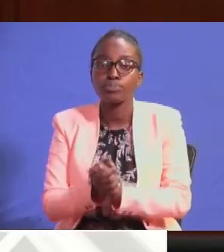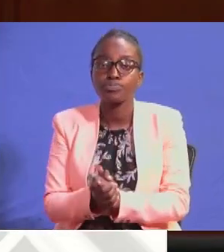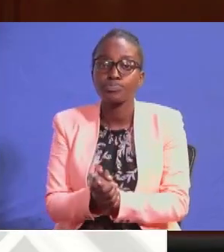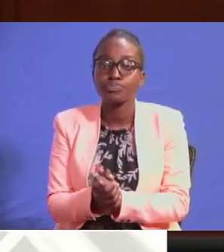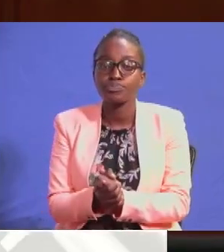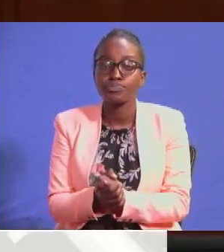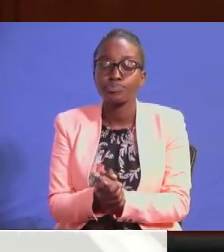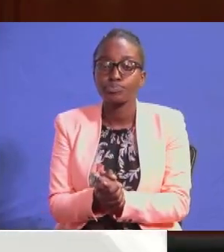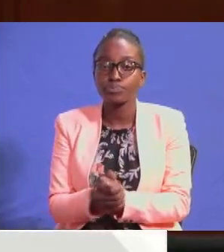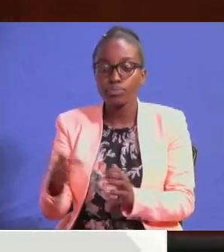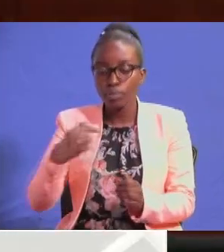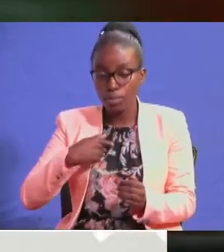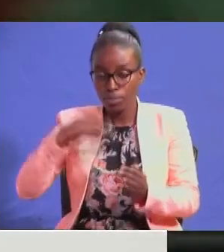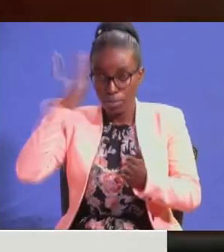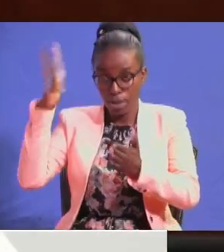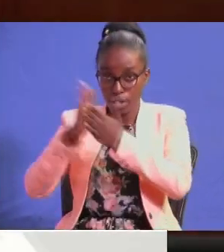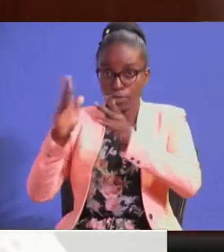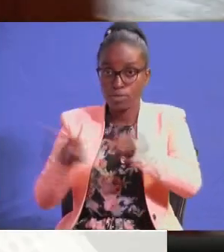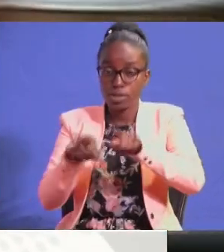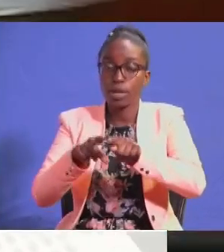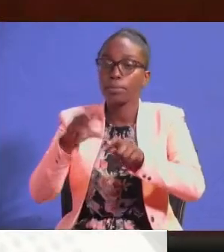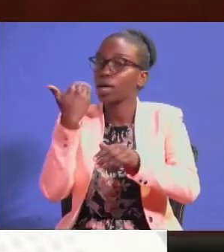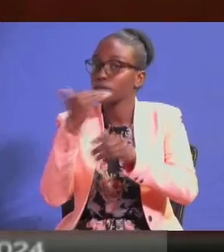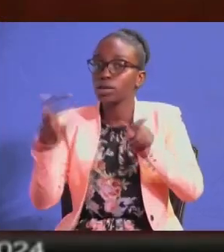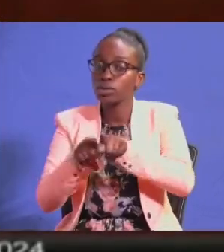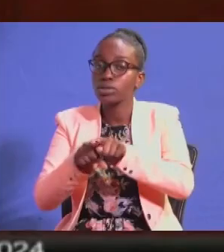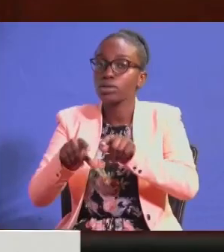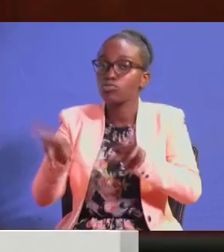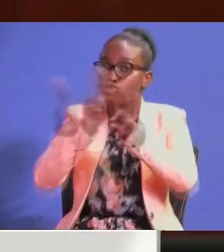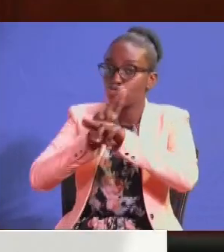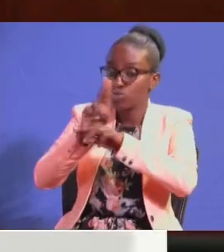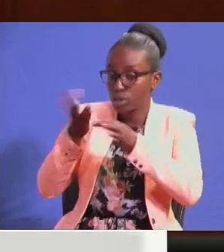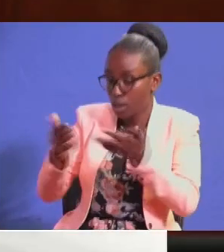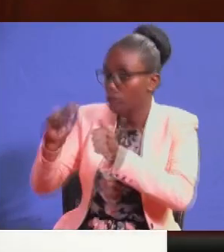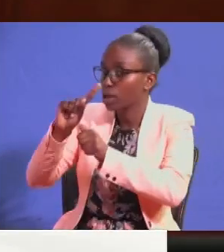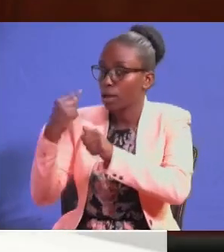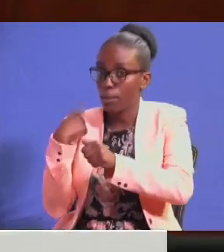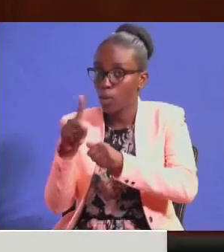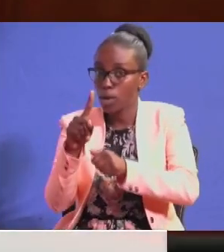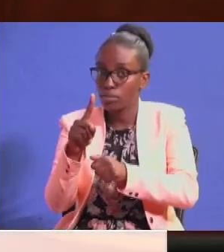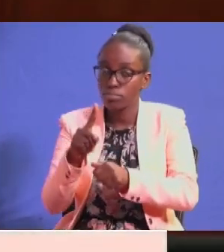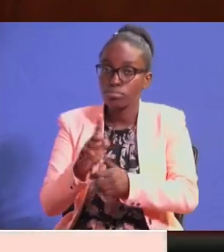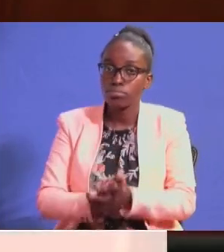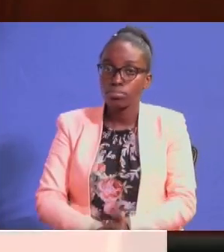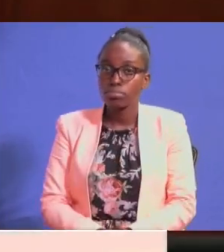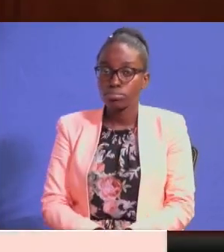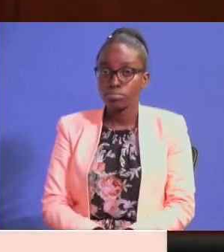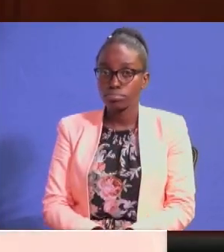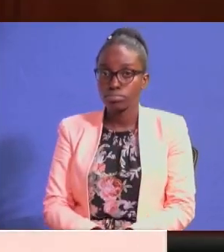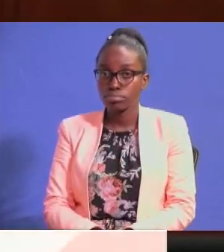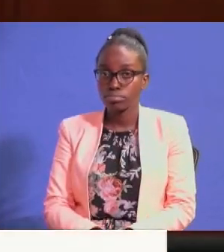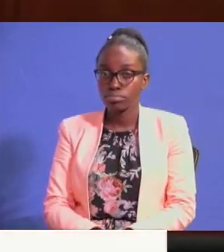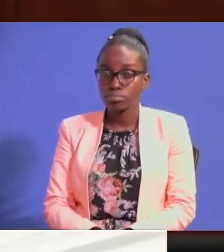that I believe the Deputy President has been using, number one, to